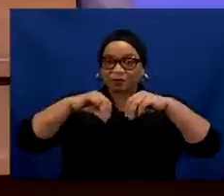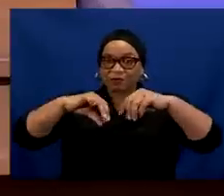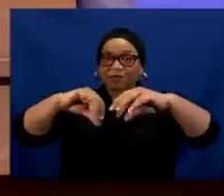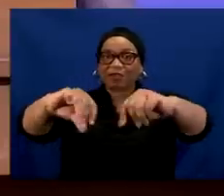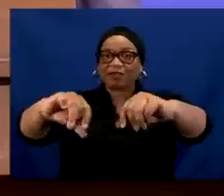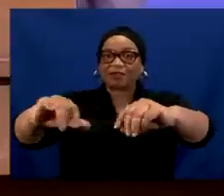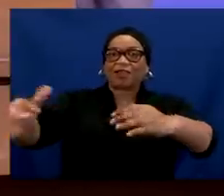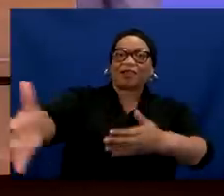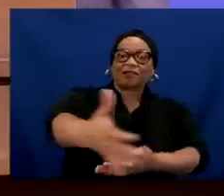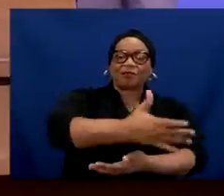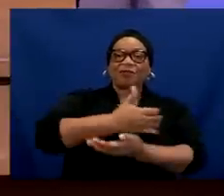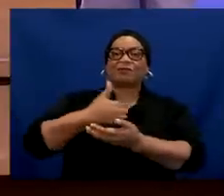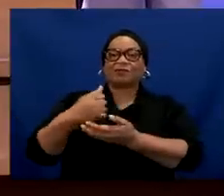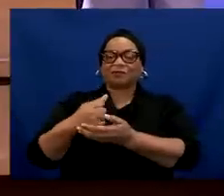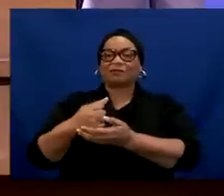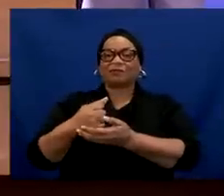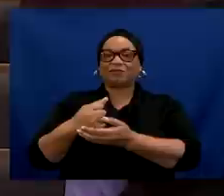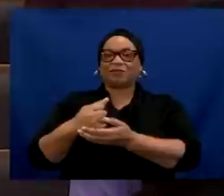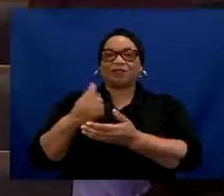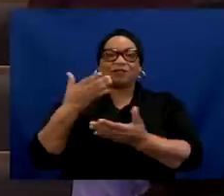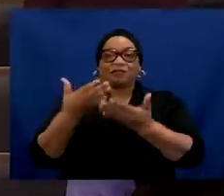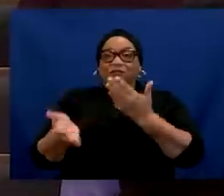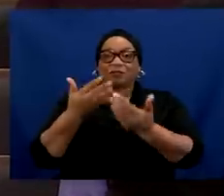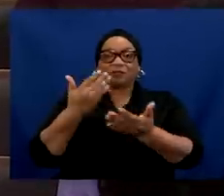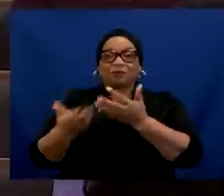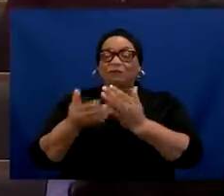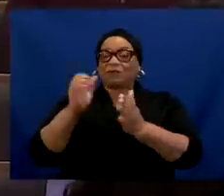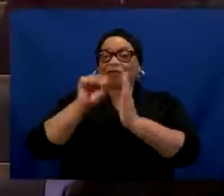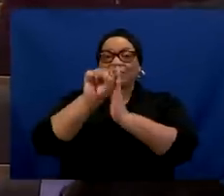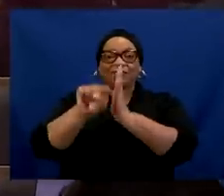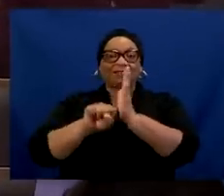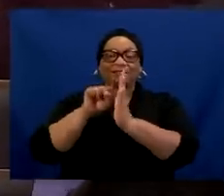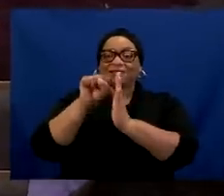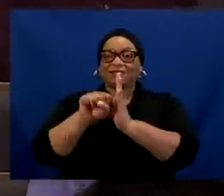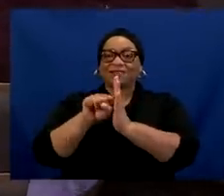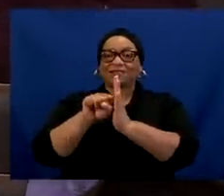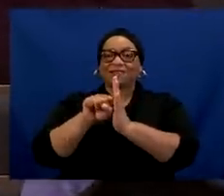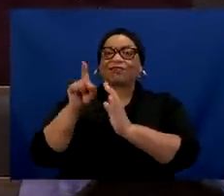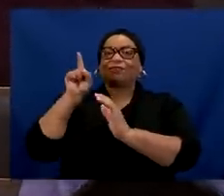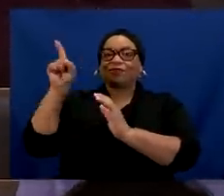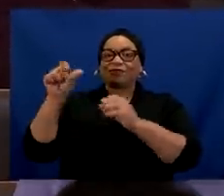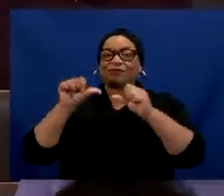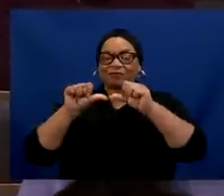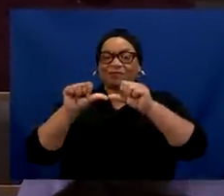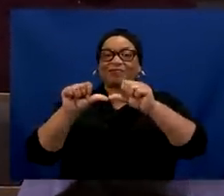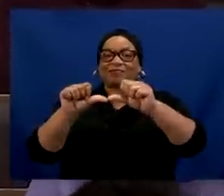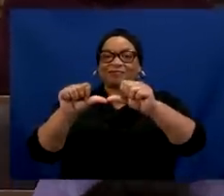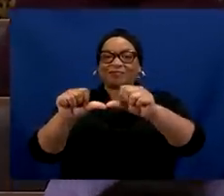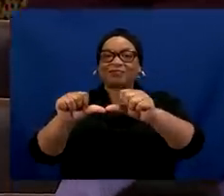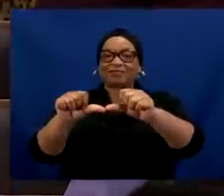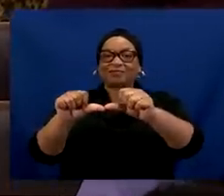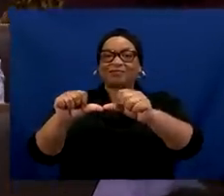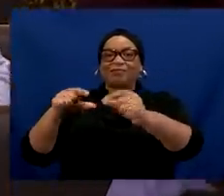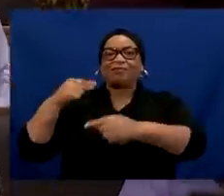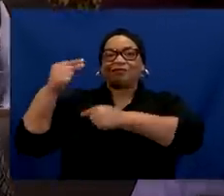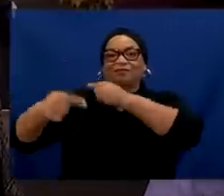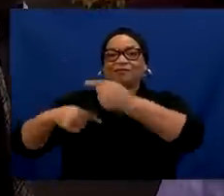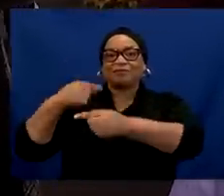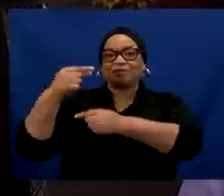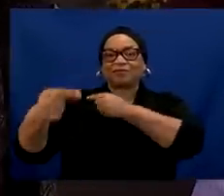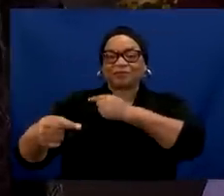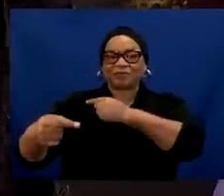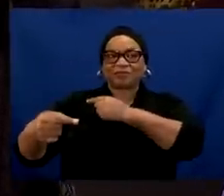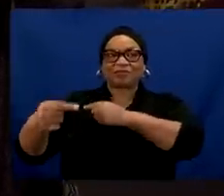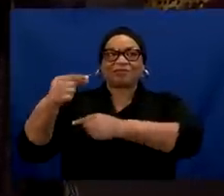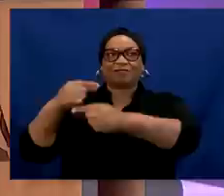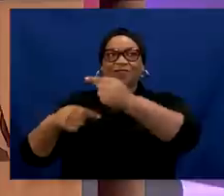God, for whatever season of life we're in, you are still God. From generation to